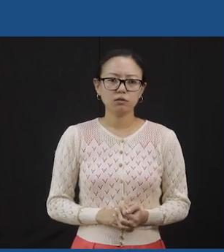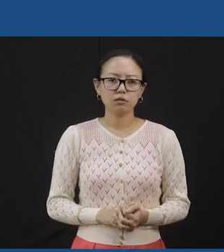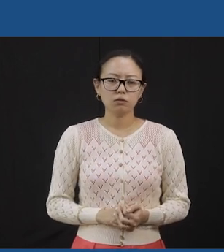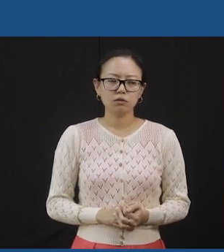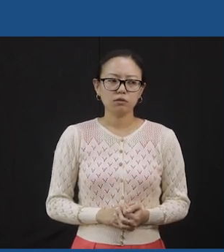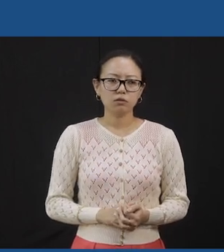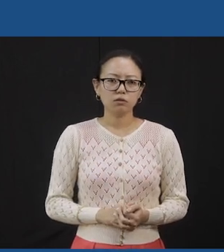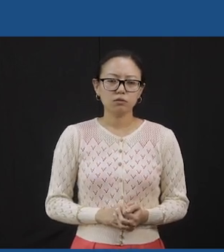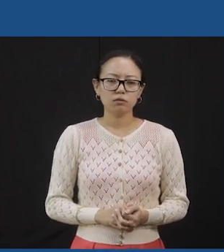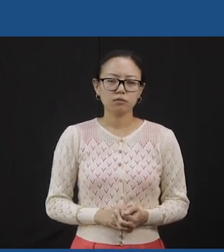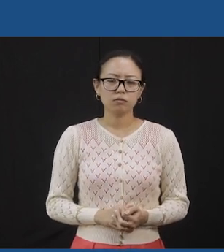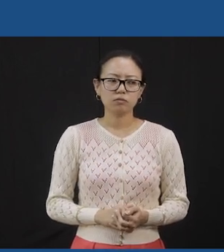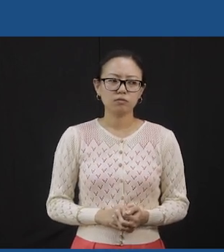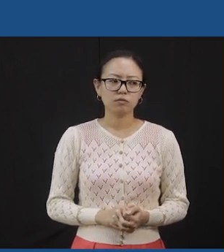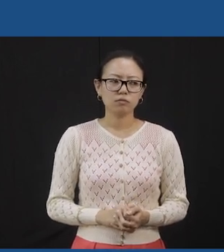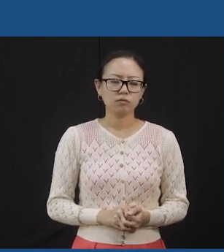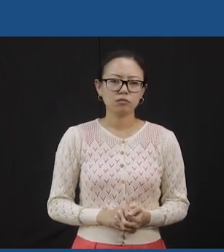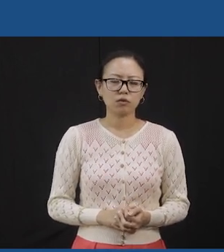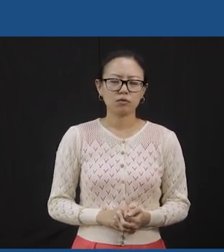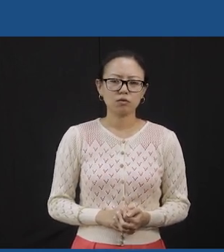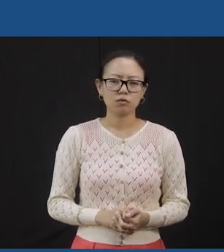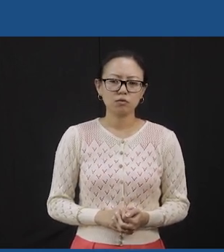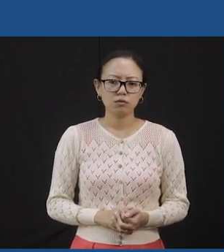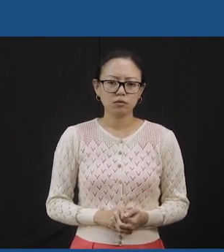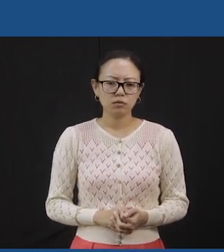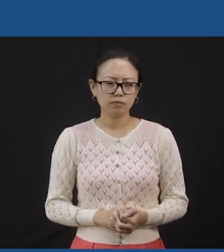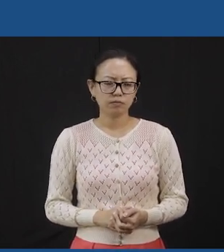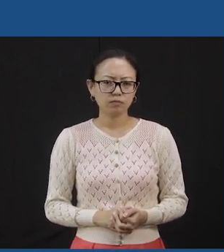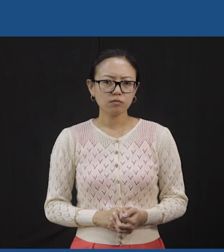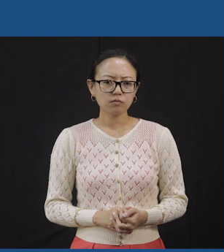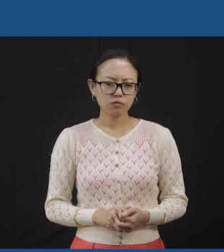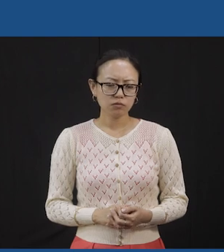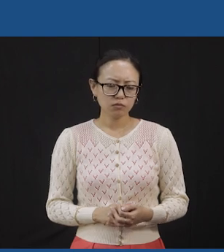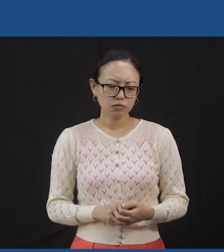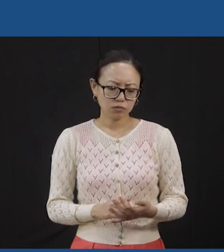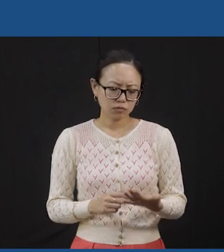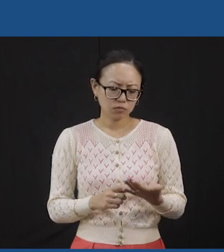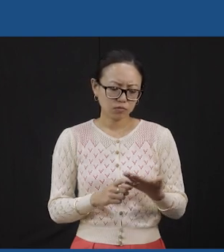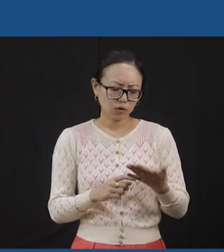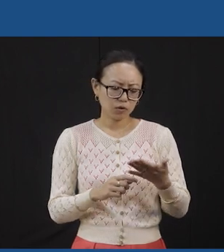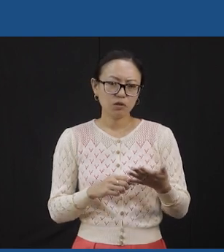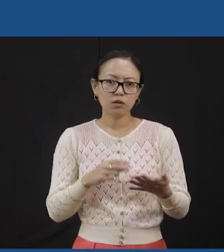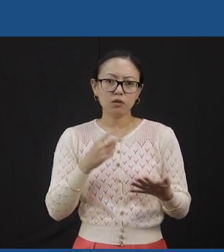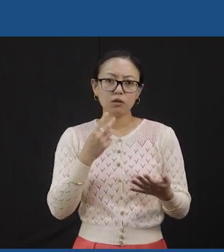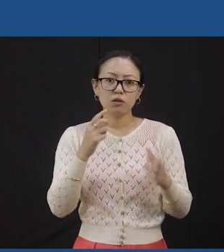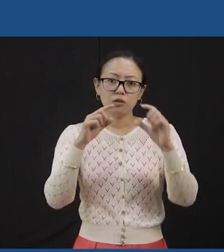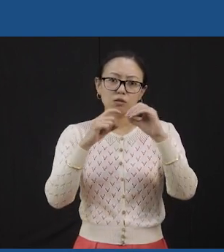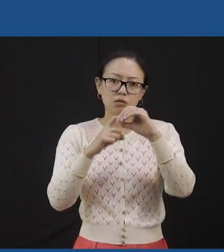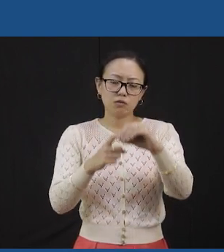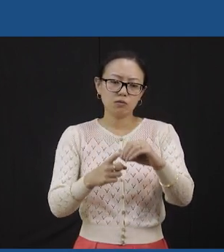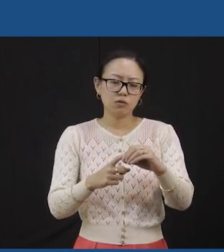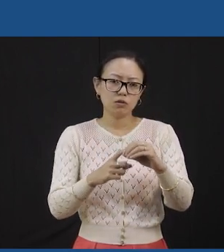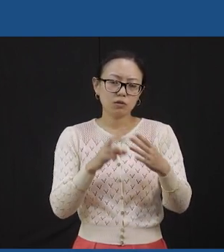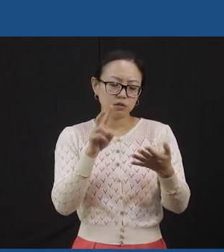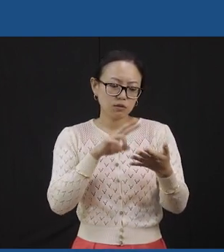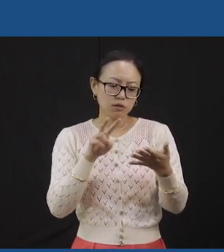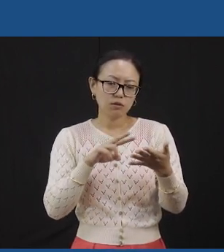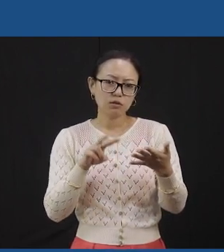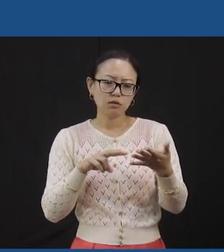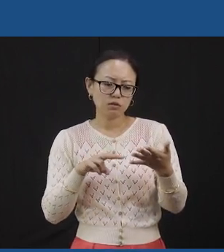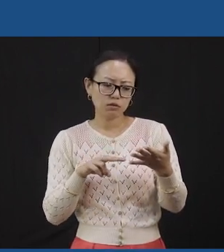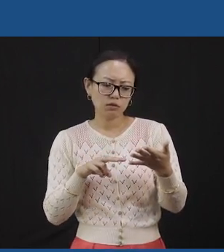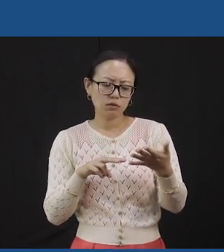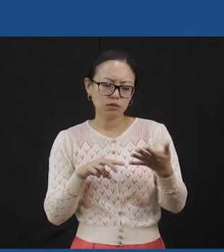question. Find all the information. Once you are done, you decide what you're going to do. Decide whether it is